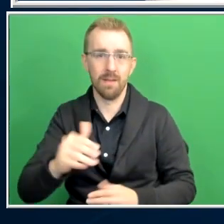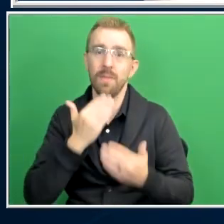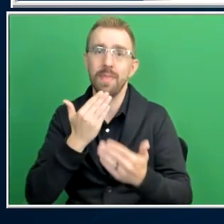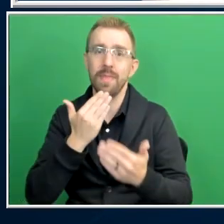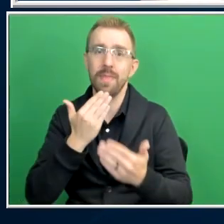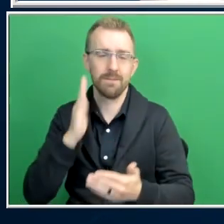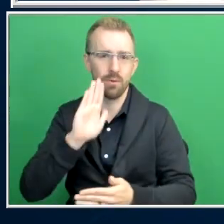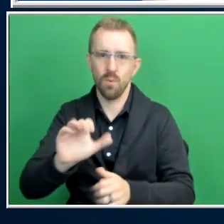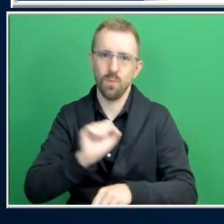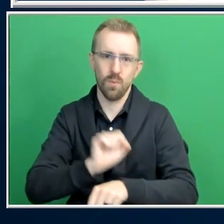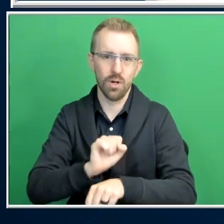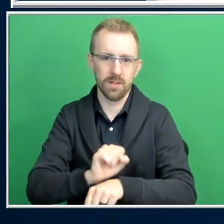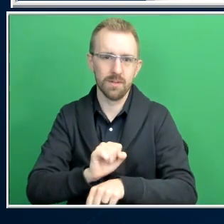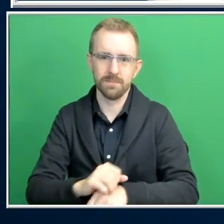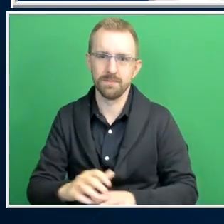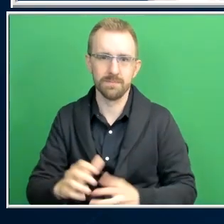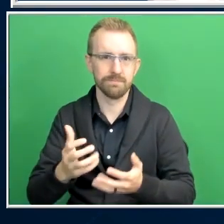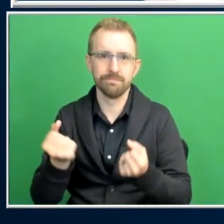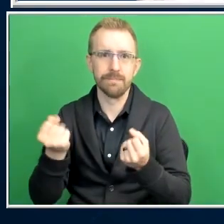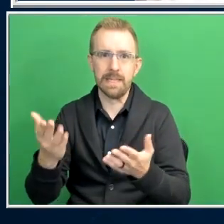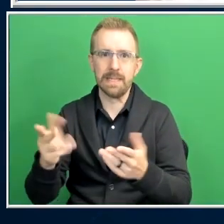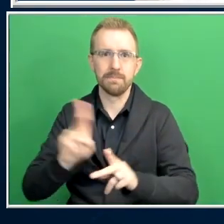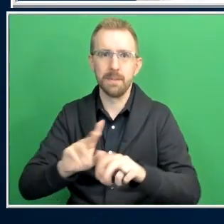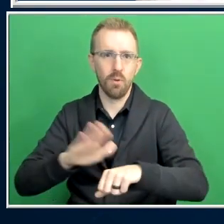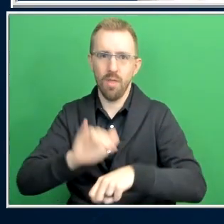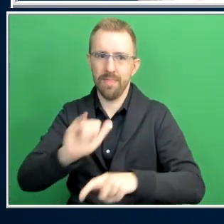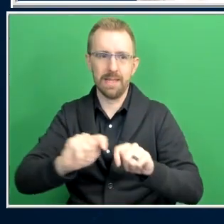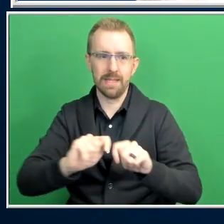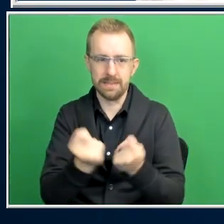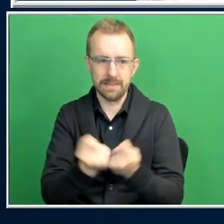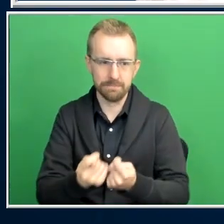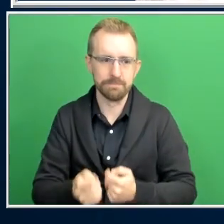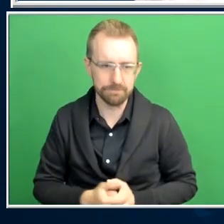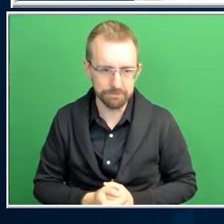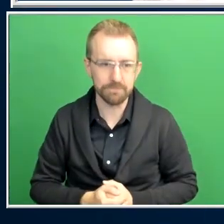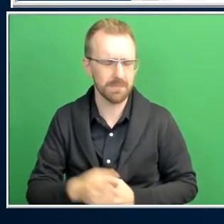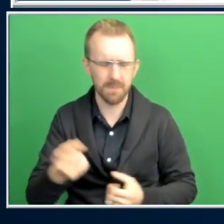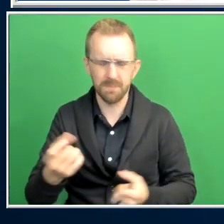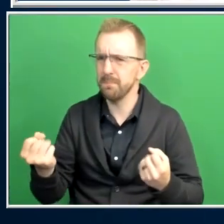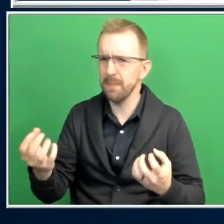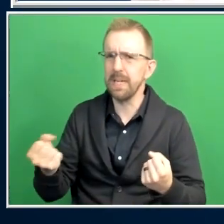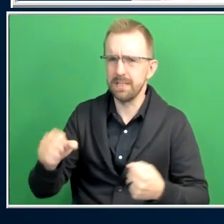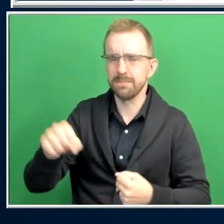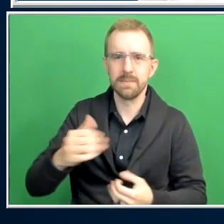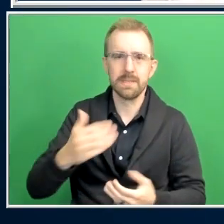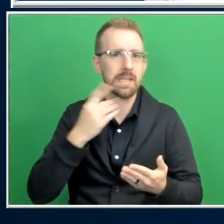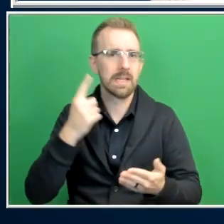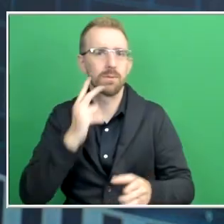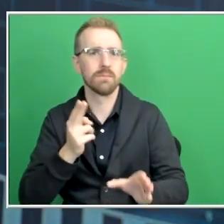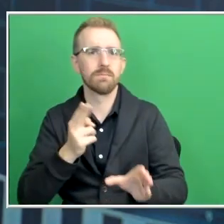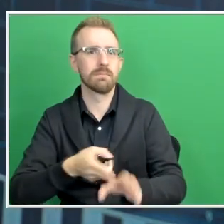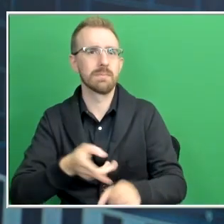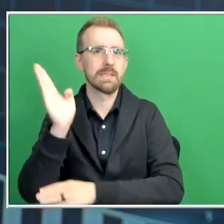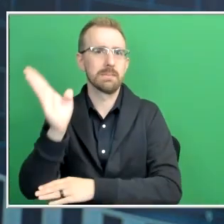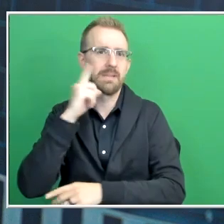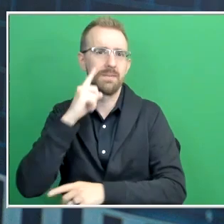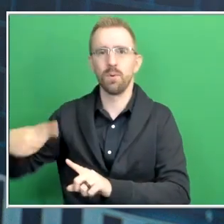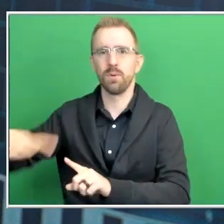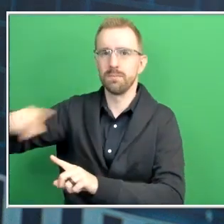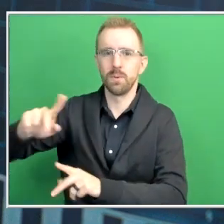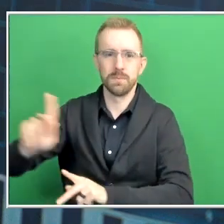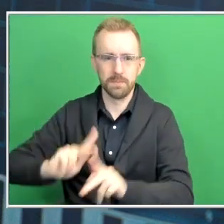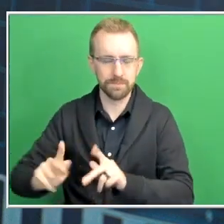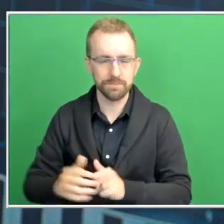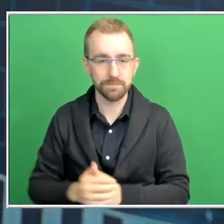doing about that. And there's a whole team of people trying to analyze this. So many people. And thanks for coming up and being that spokesperson. All right, thanks for having me. All right, with us